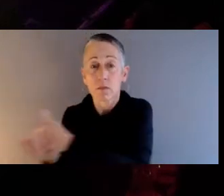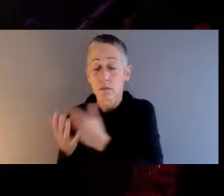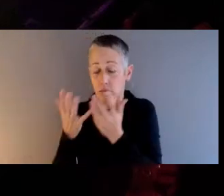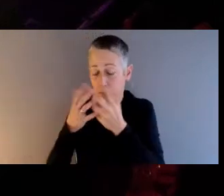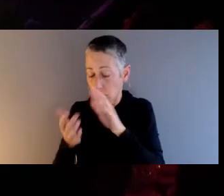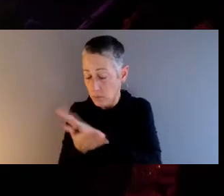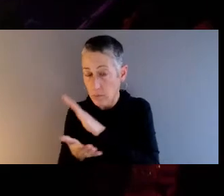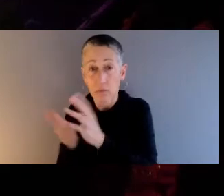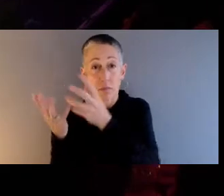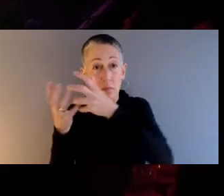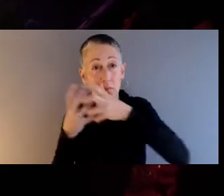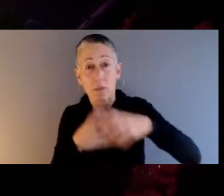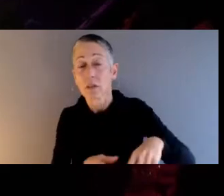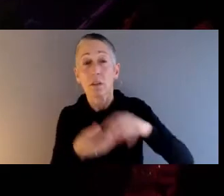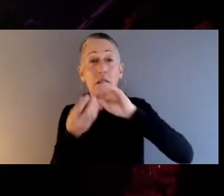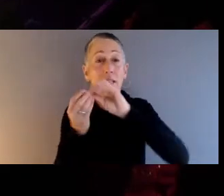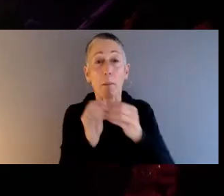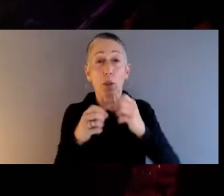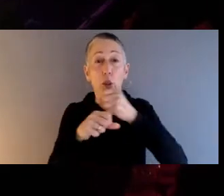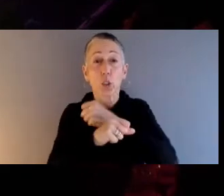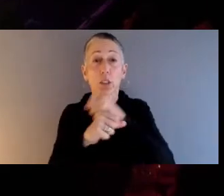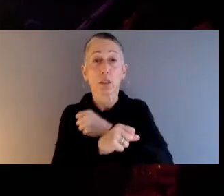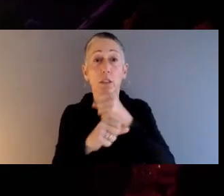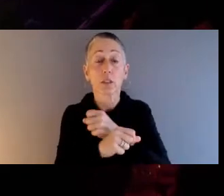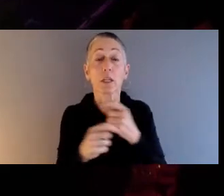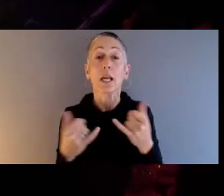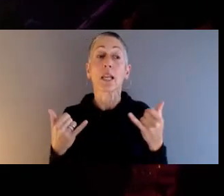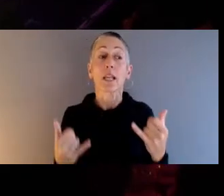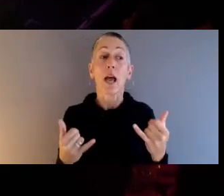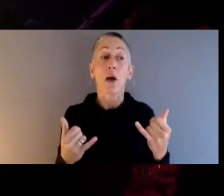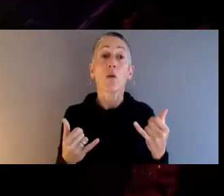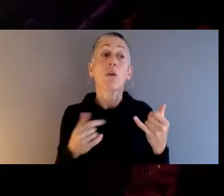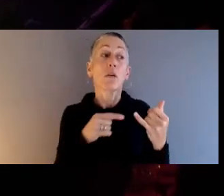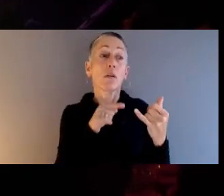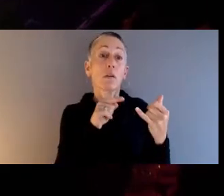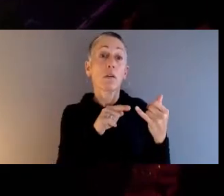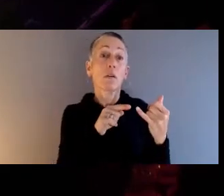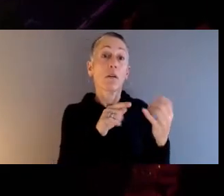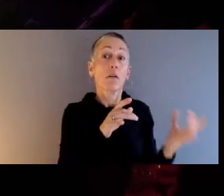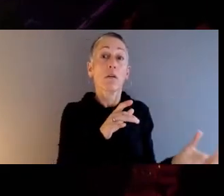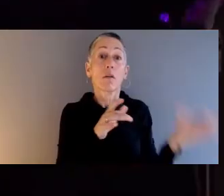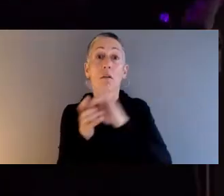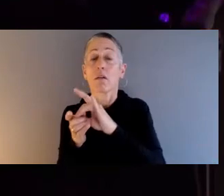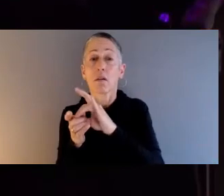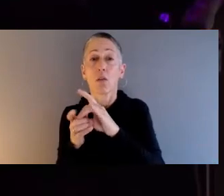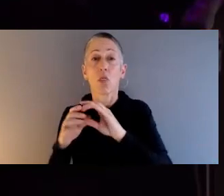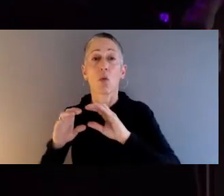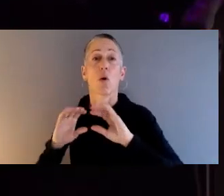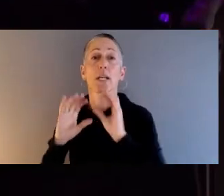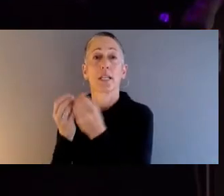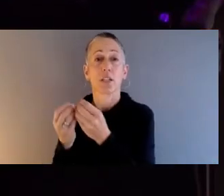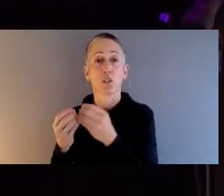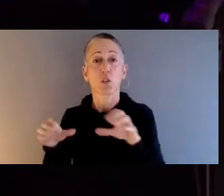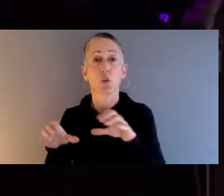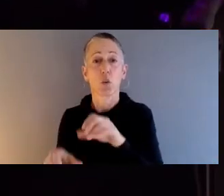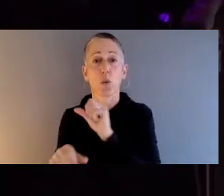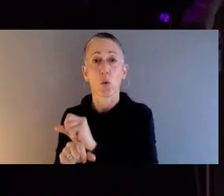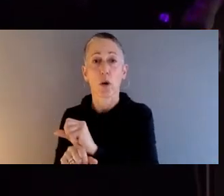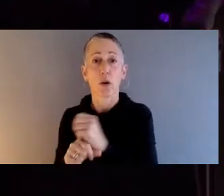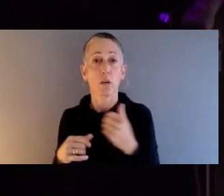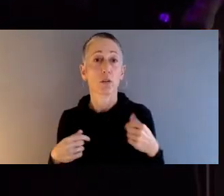inclusion, and access, and we're linking together the organizations that are already doing that work. So far, we have 19